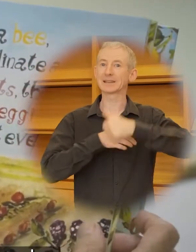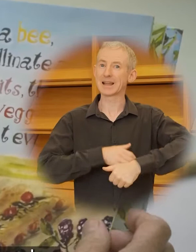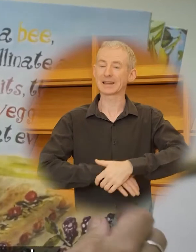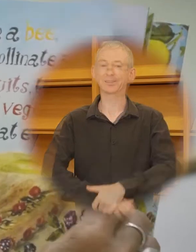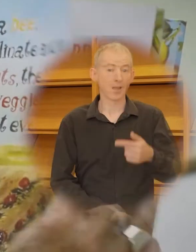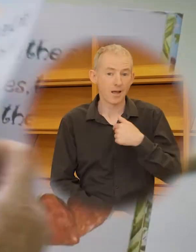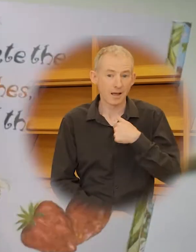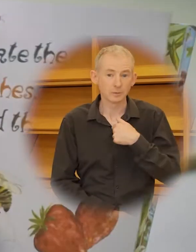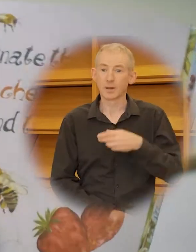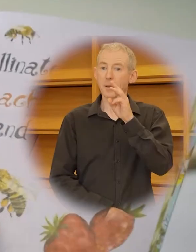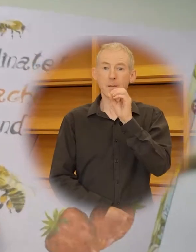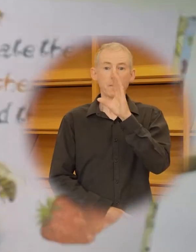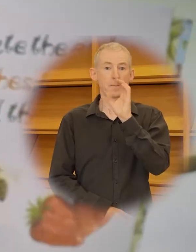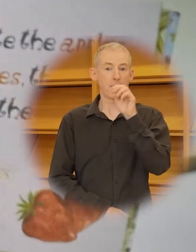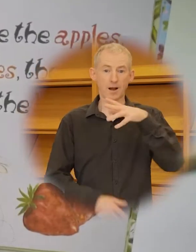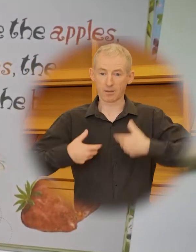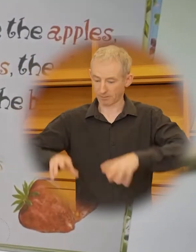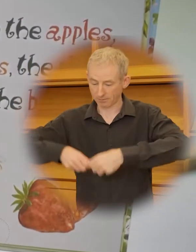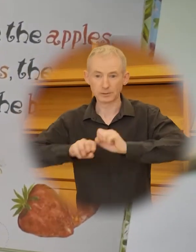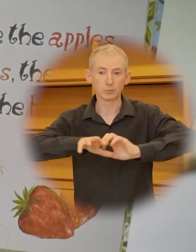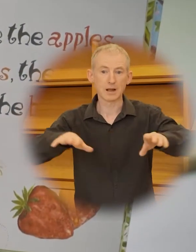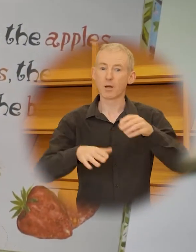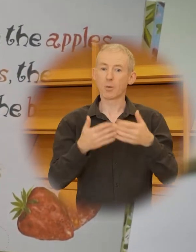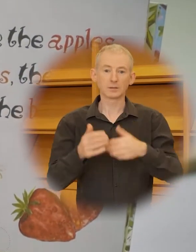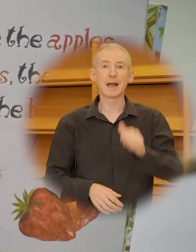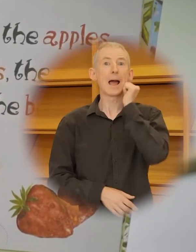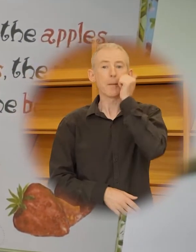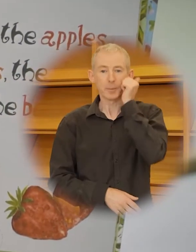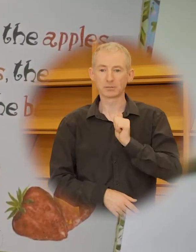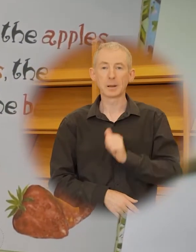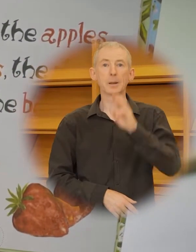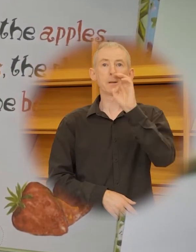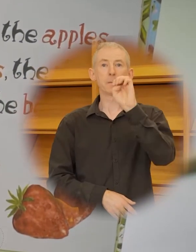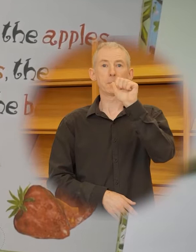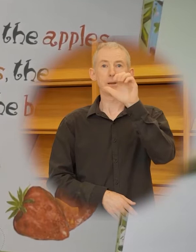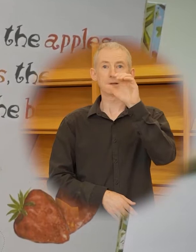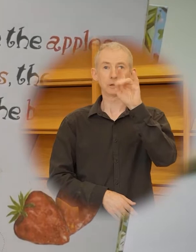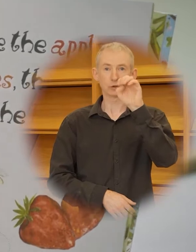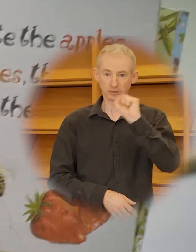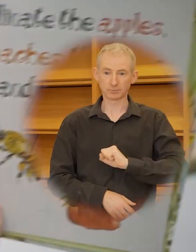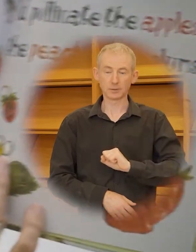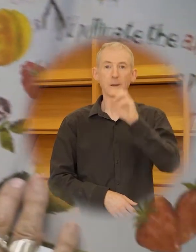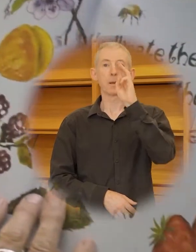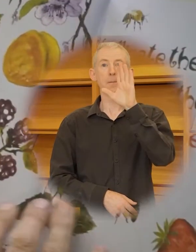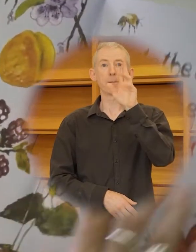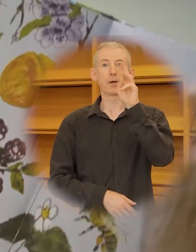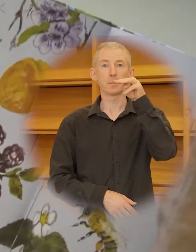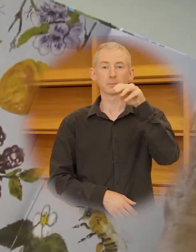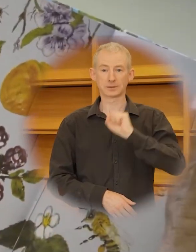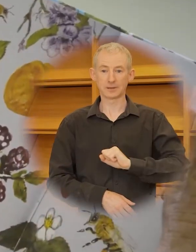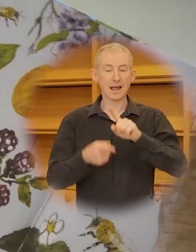every day. I'd pollinate the apples, the peaches, the plums and the